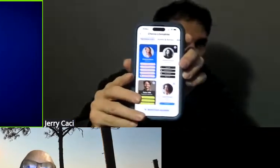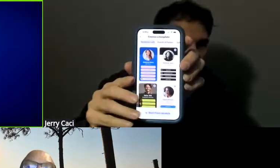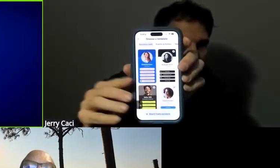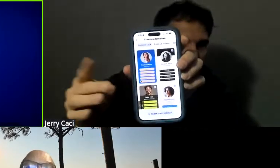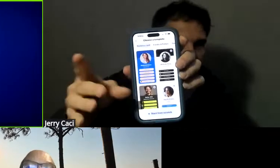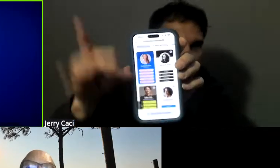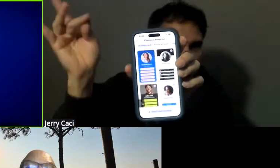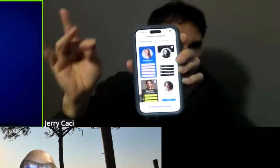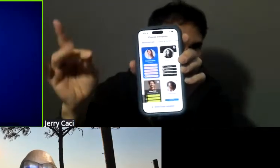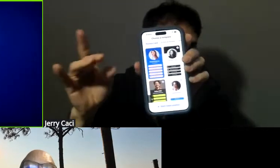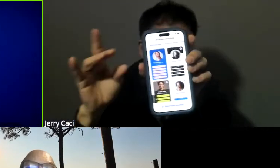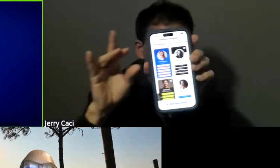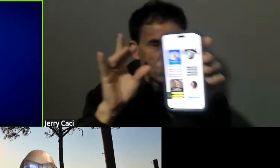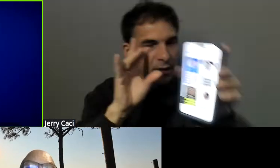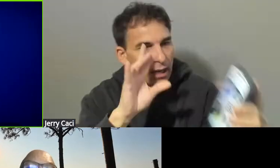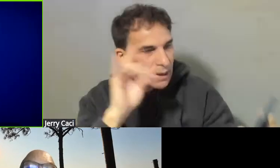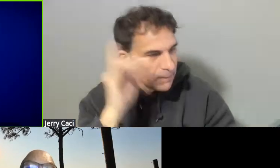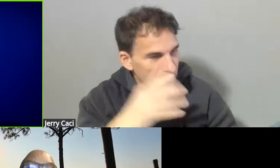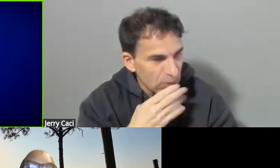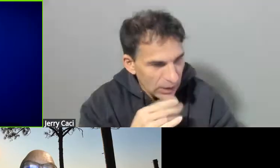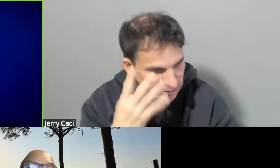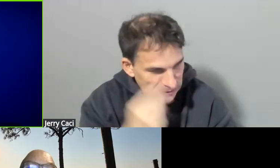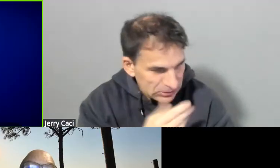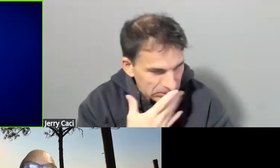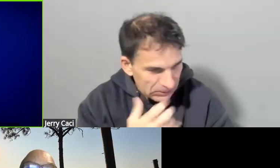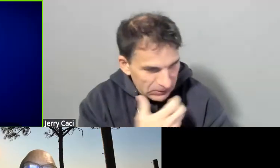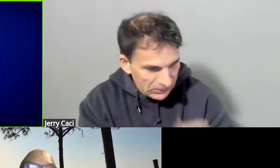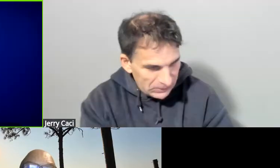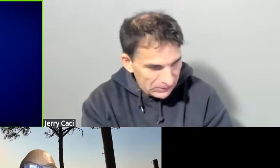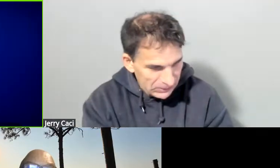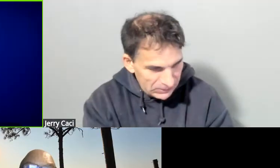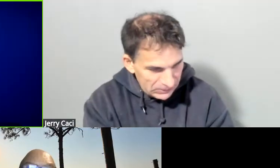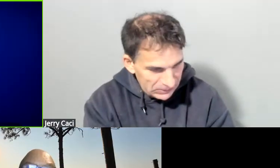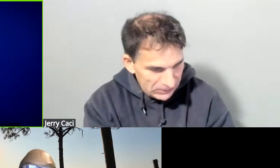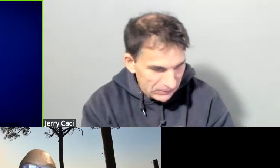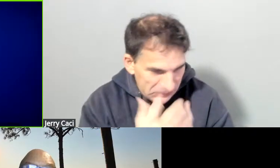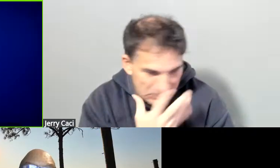Okay. And just pick one of these, right?